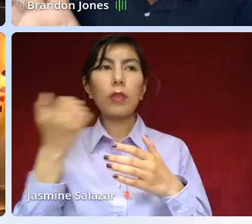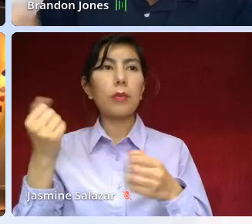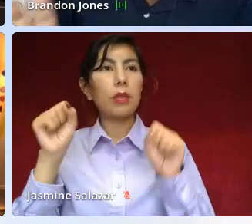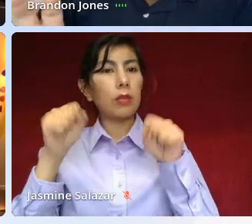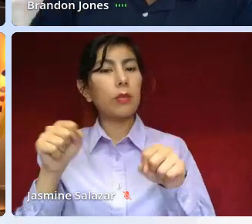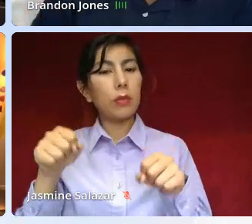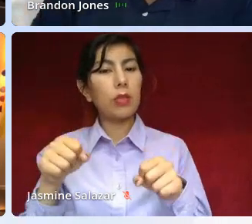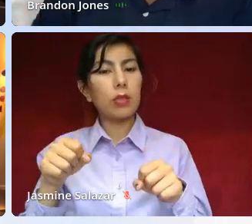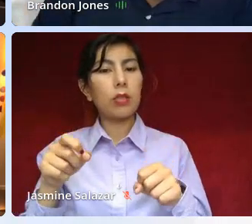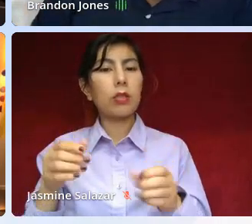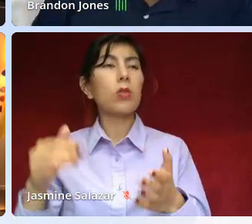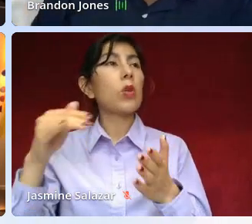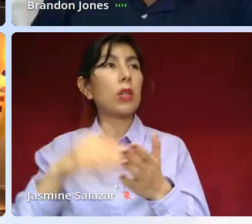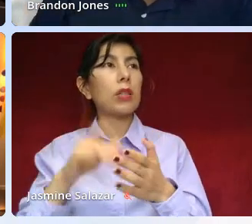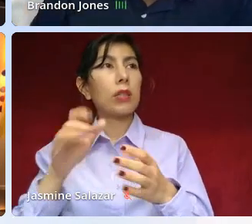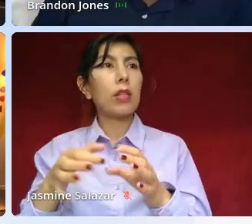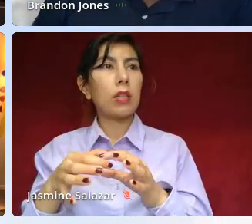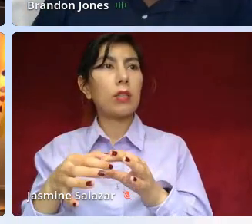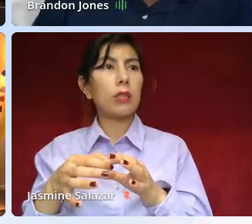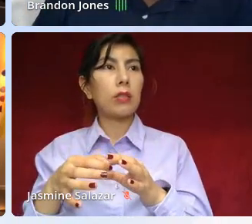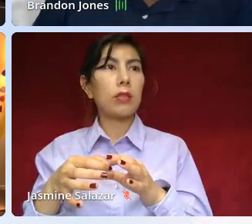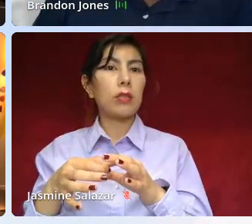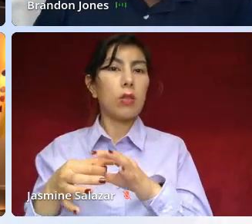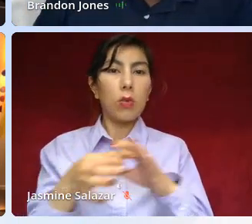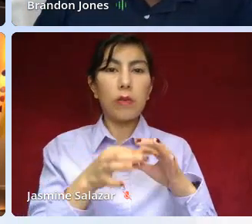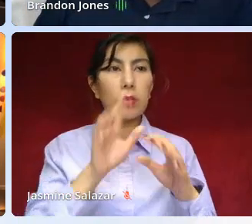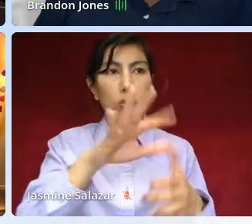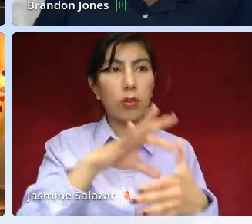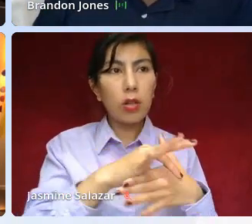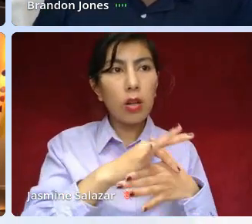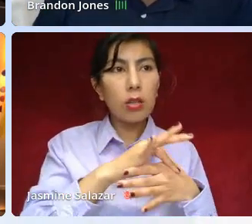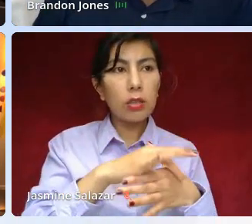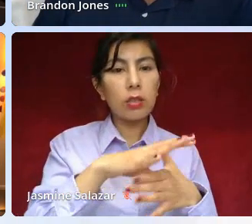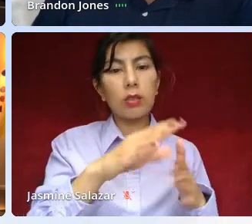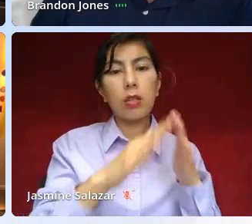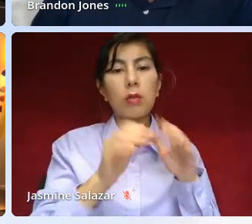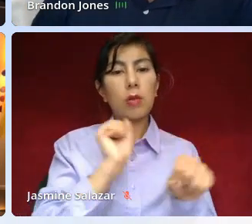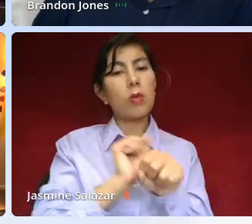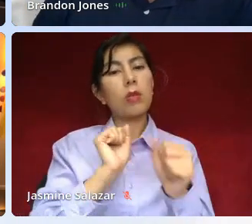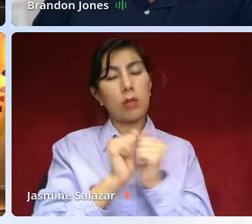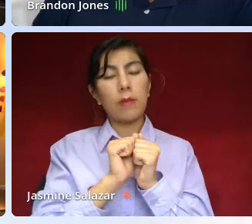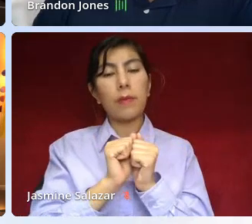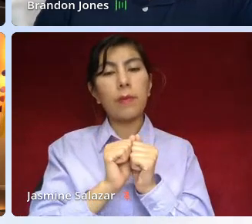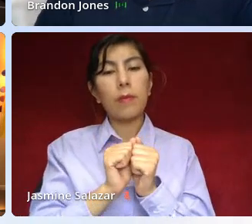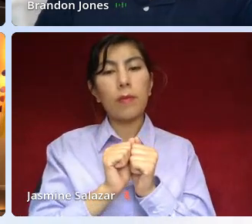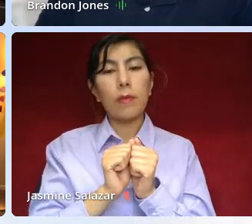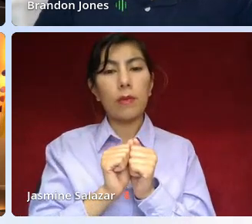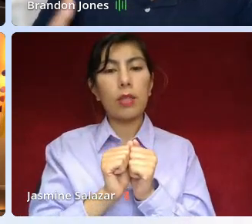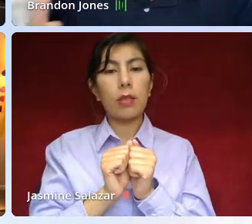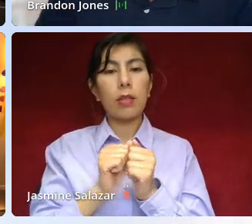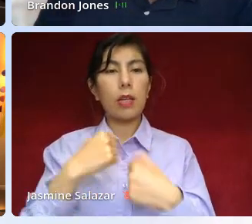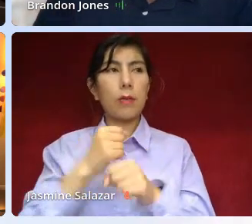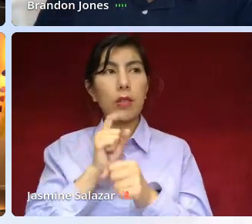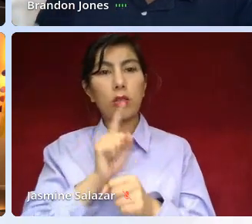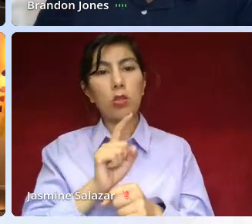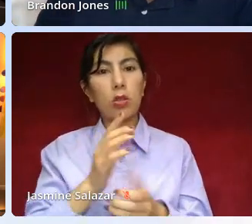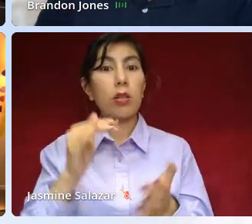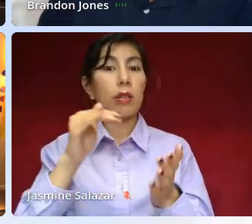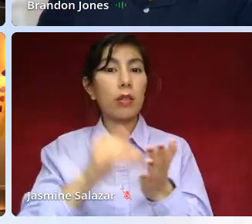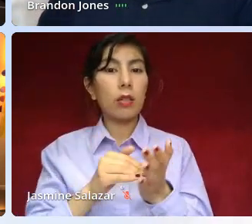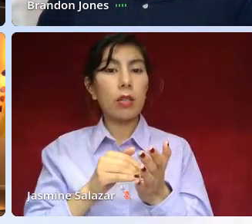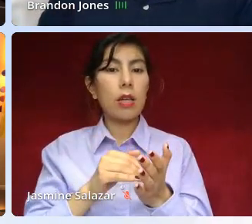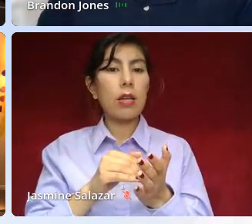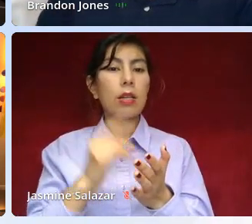That's again relevant to the context of the communities that you're working in, and making sure that again it's something that